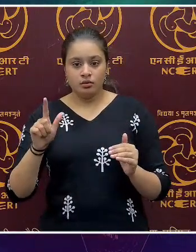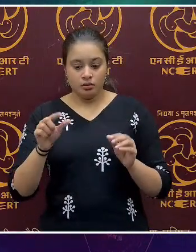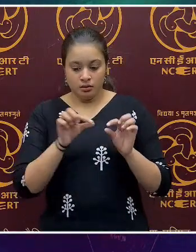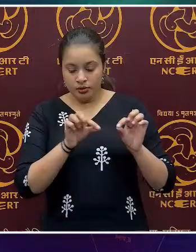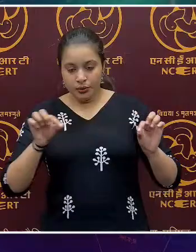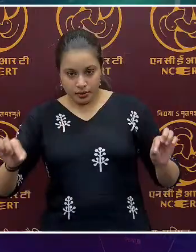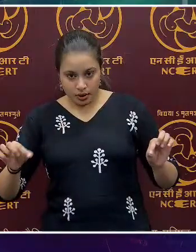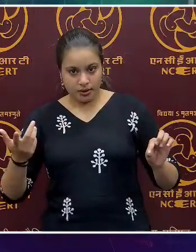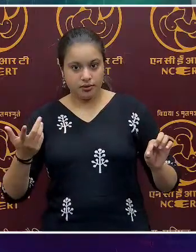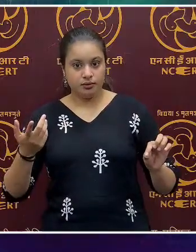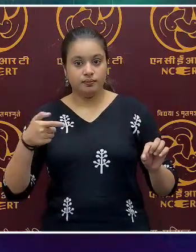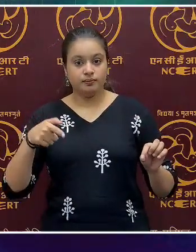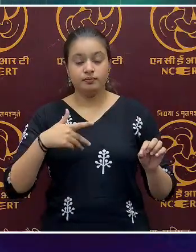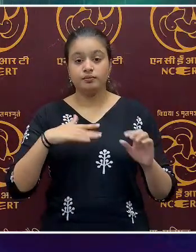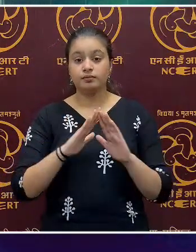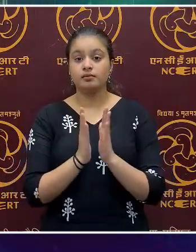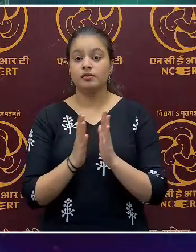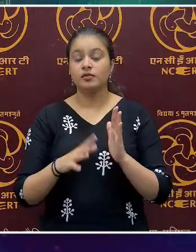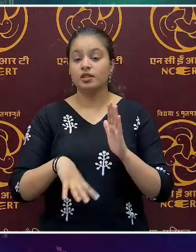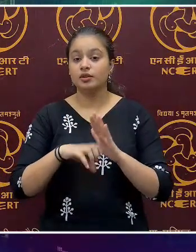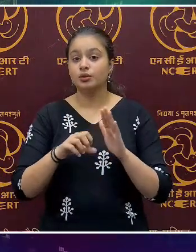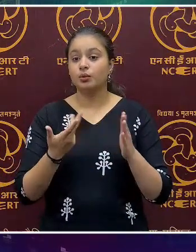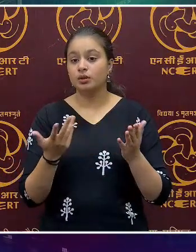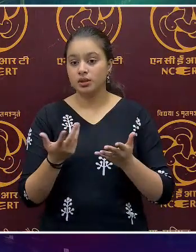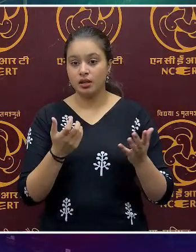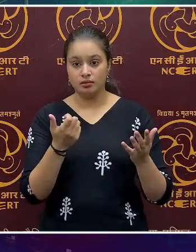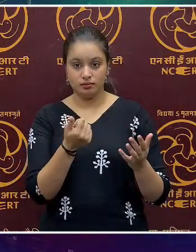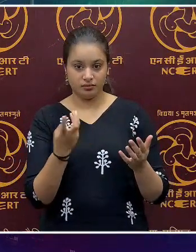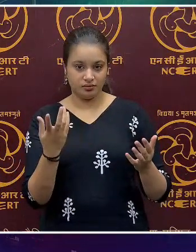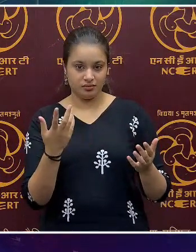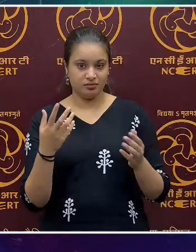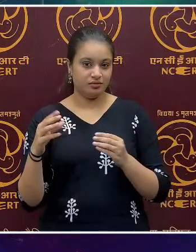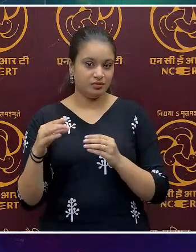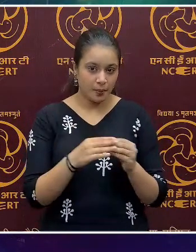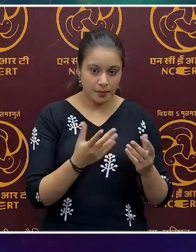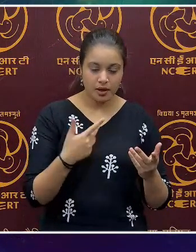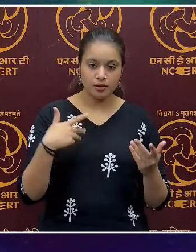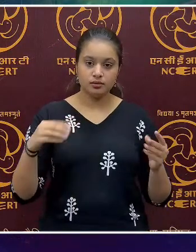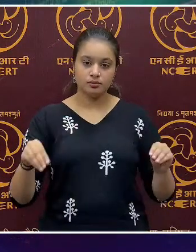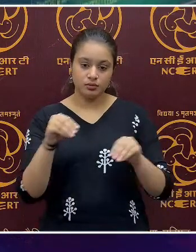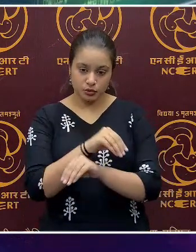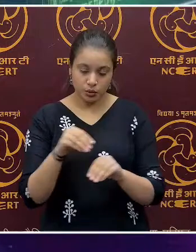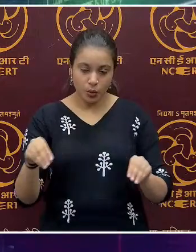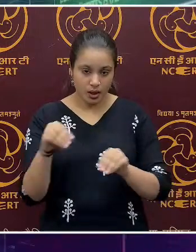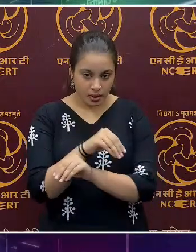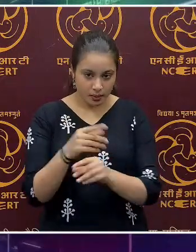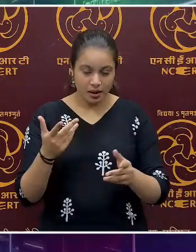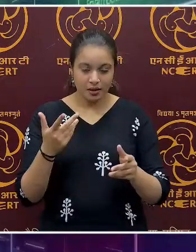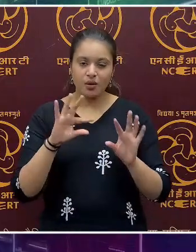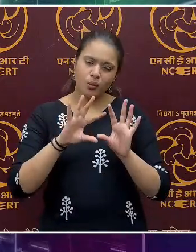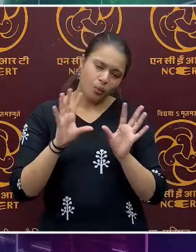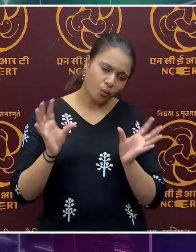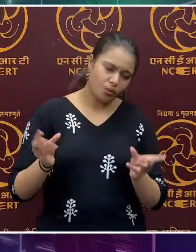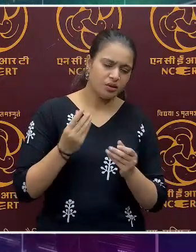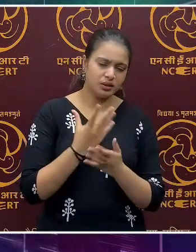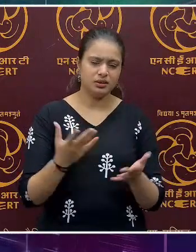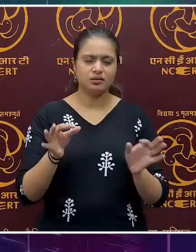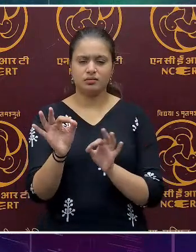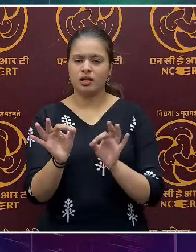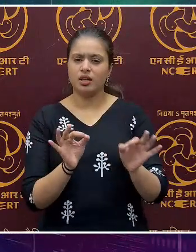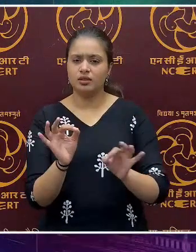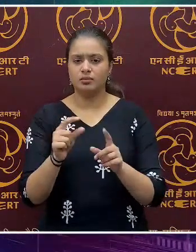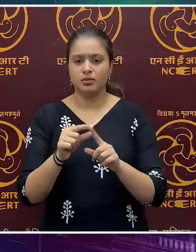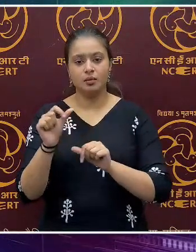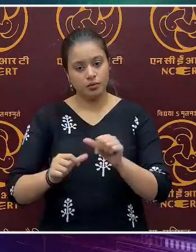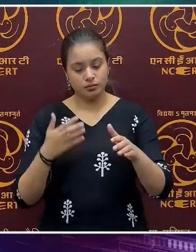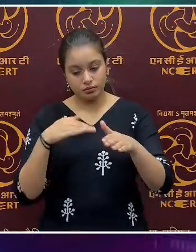It means it stored the array length of the variable n, and swapped equal to false. So everything will be explained here. Like